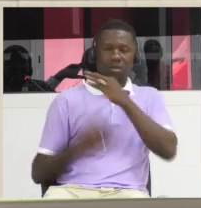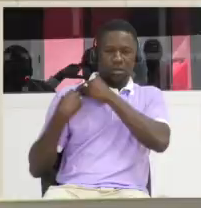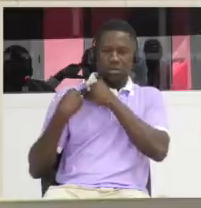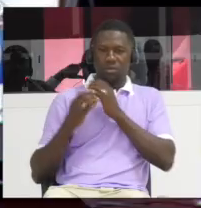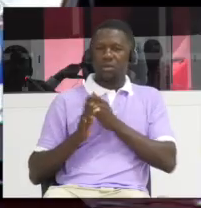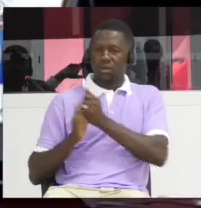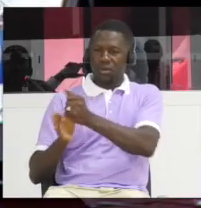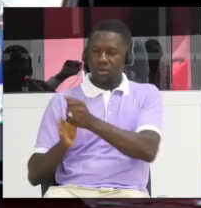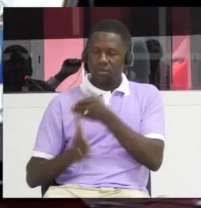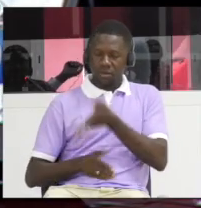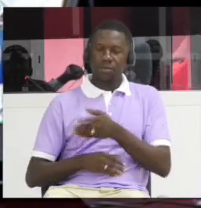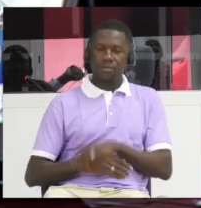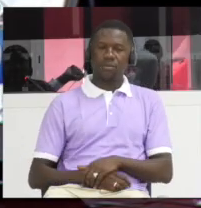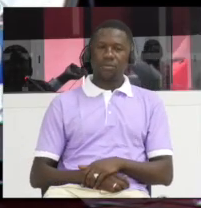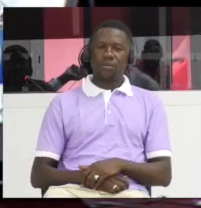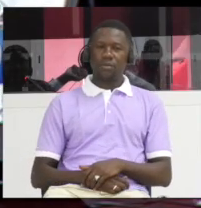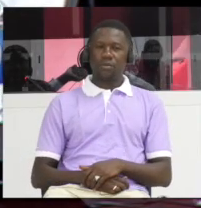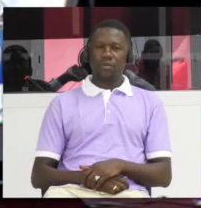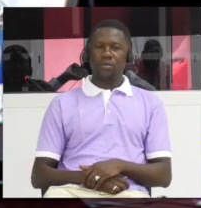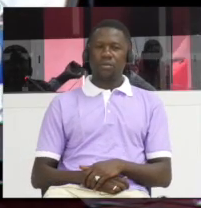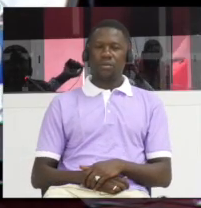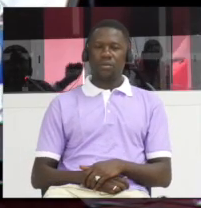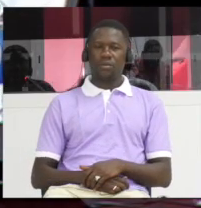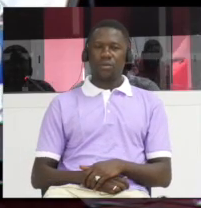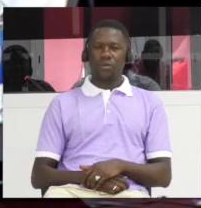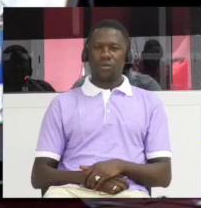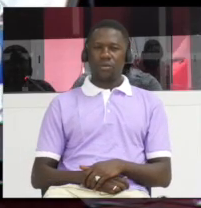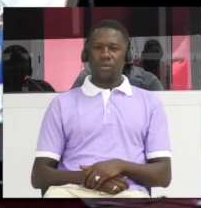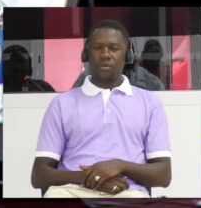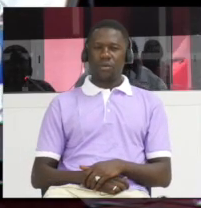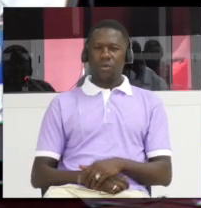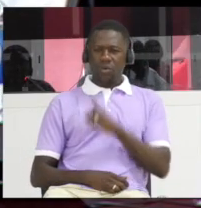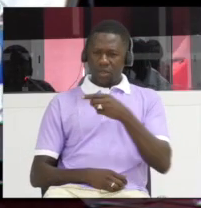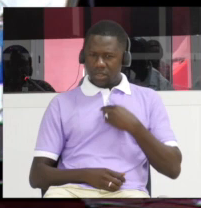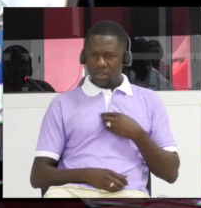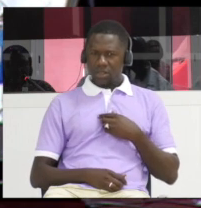Was this an acceptable situation? No.